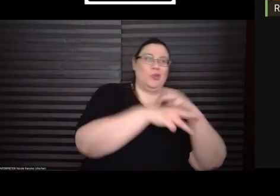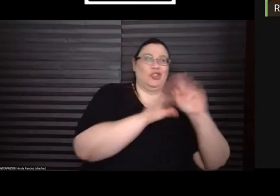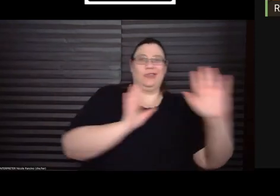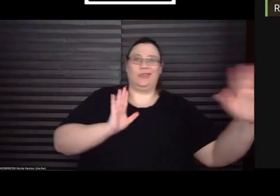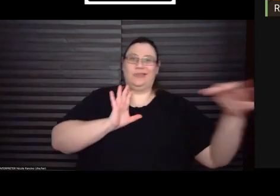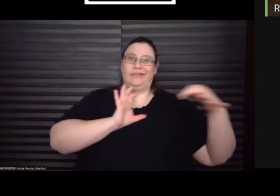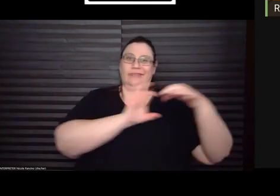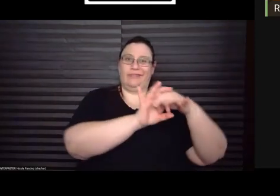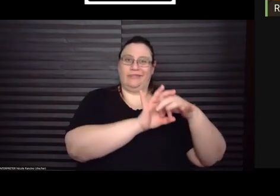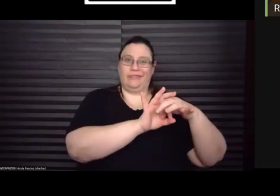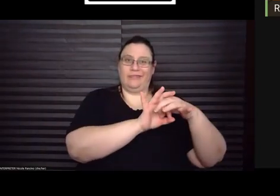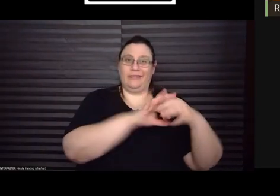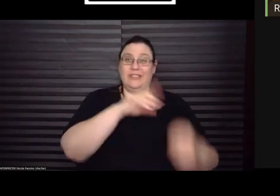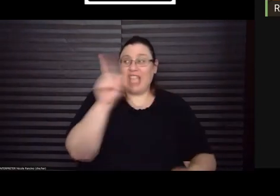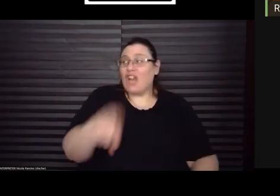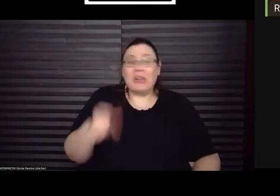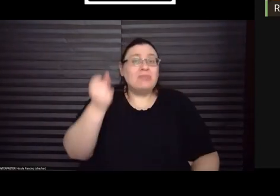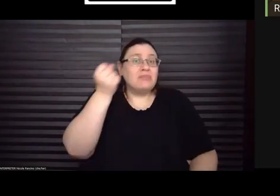sense.